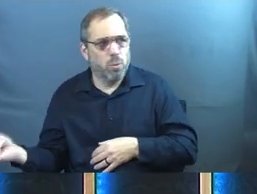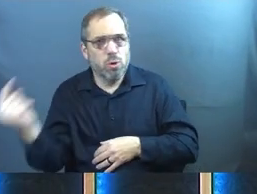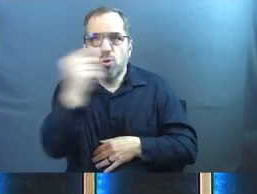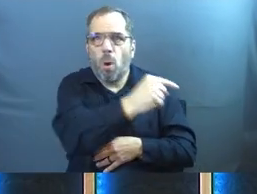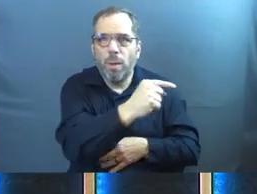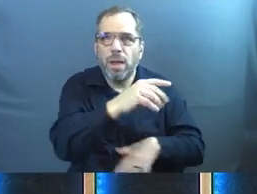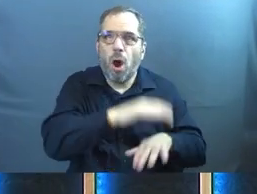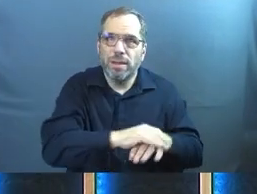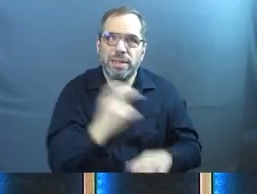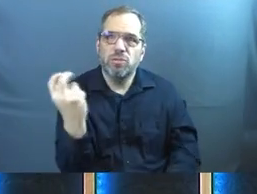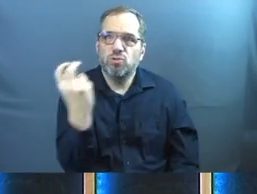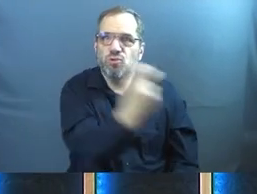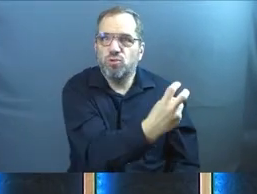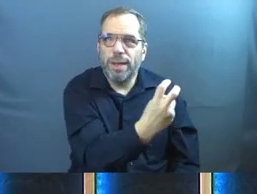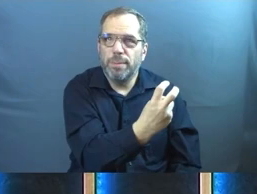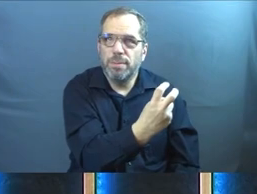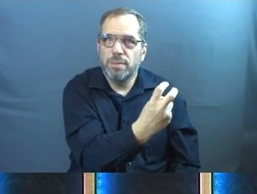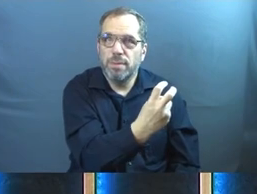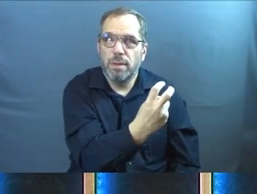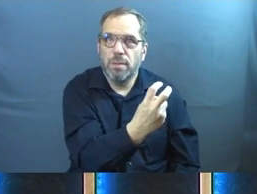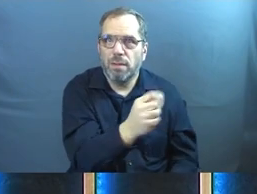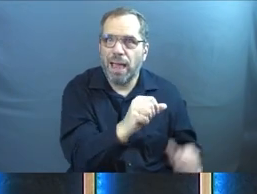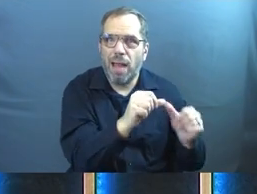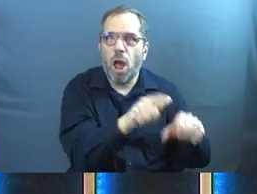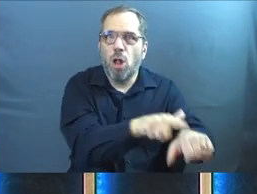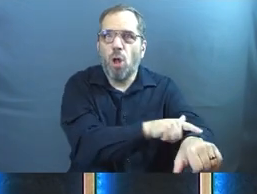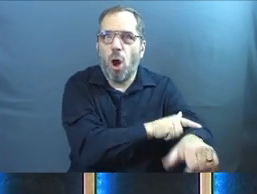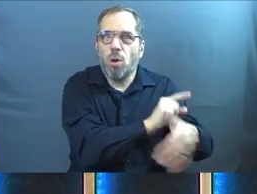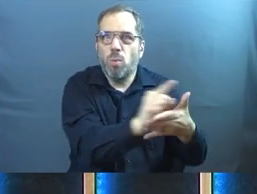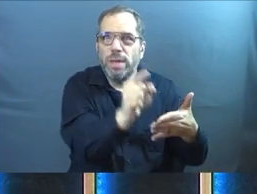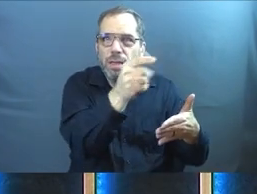to do on that long weekend.